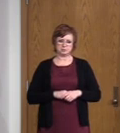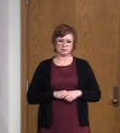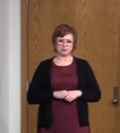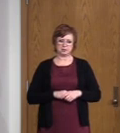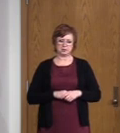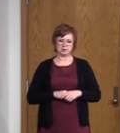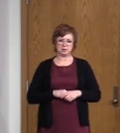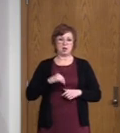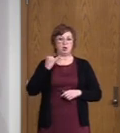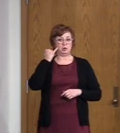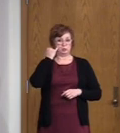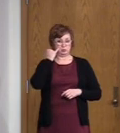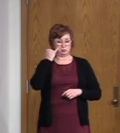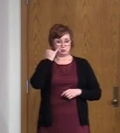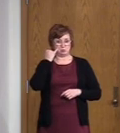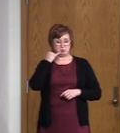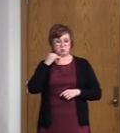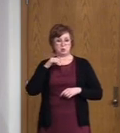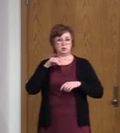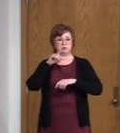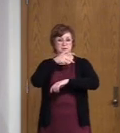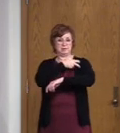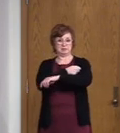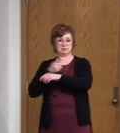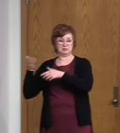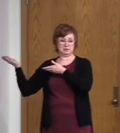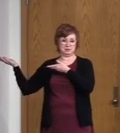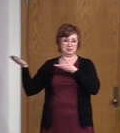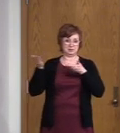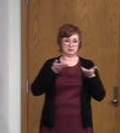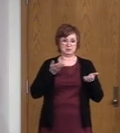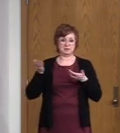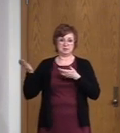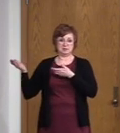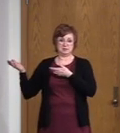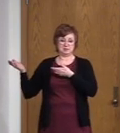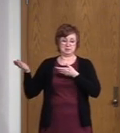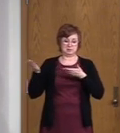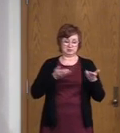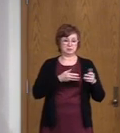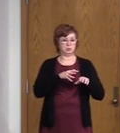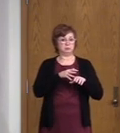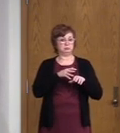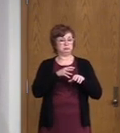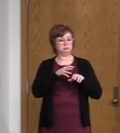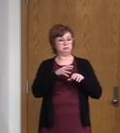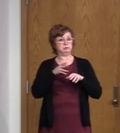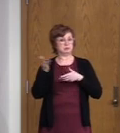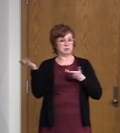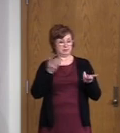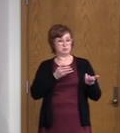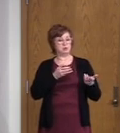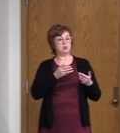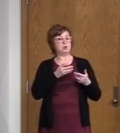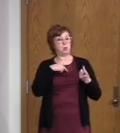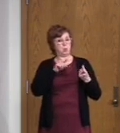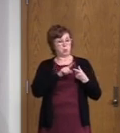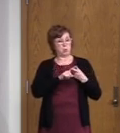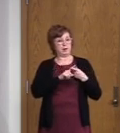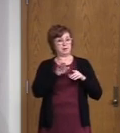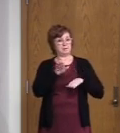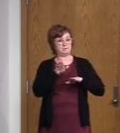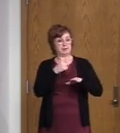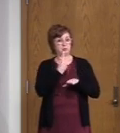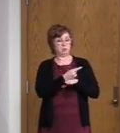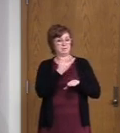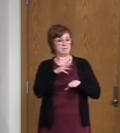Phase 1 under currently what we are receiving? If we received everything that was promised by the federal